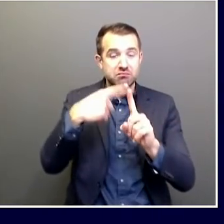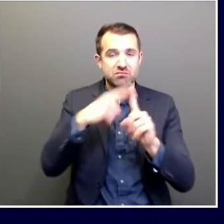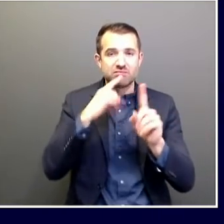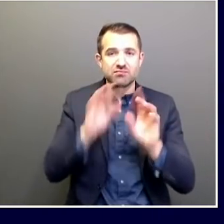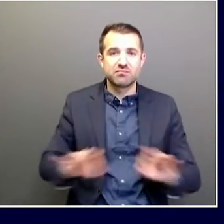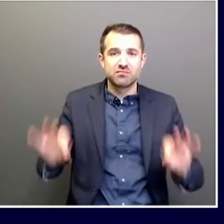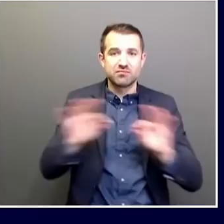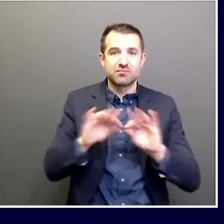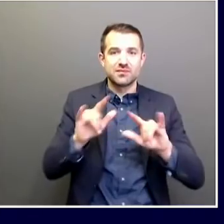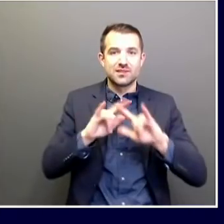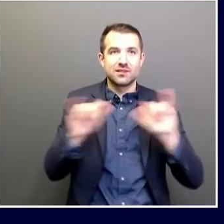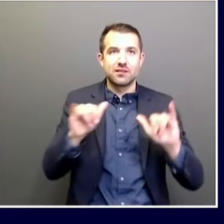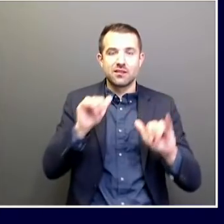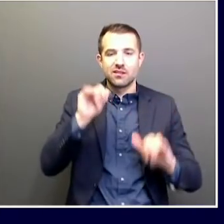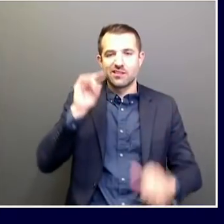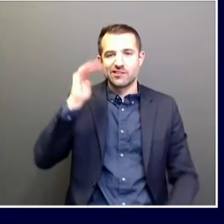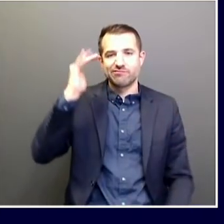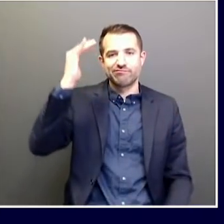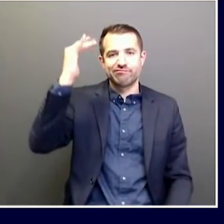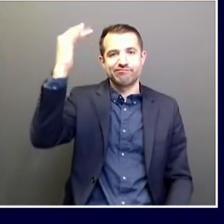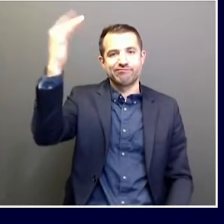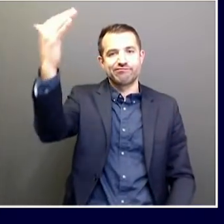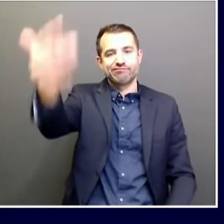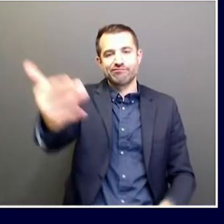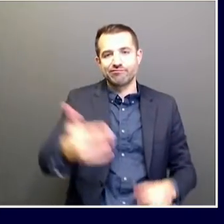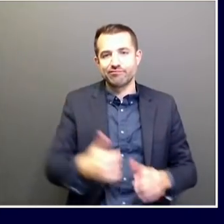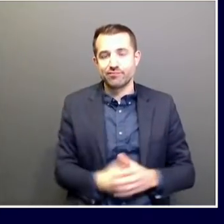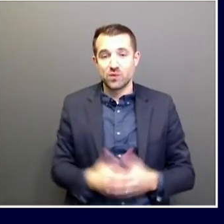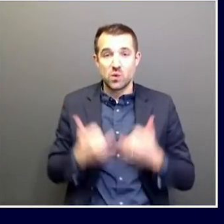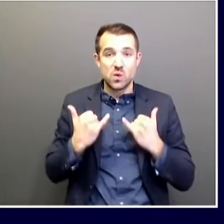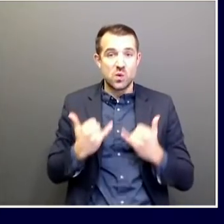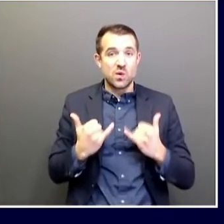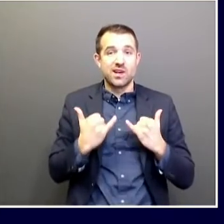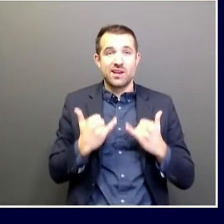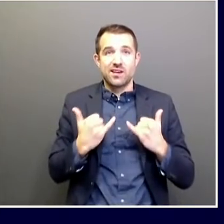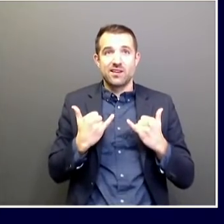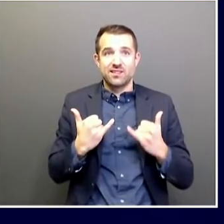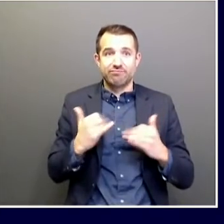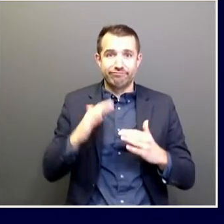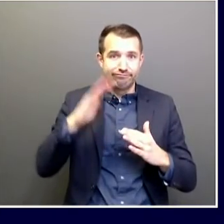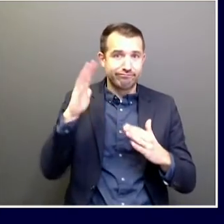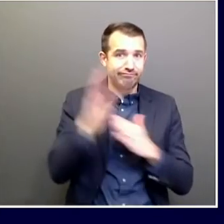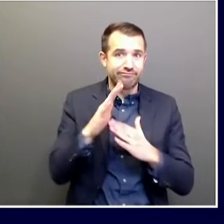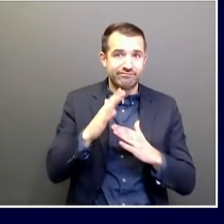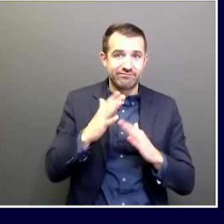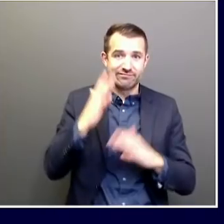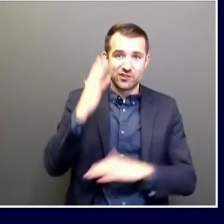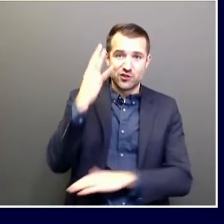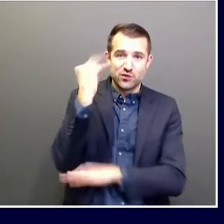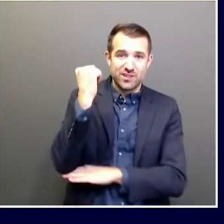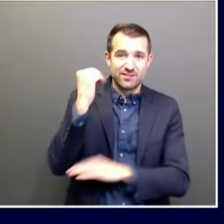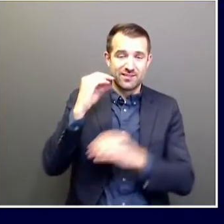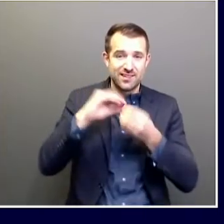focused on dealing with the highest surge that we've seen in the state. Could the holidays contribute to that? Absolutely. And so